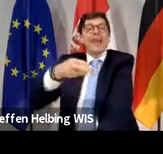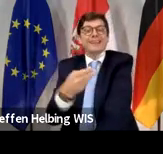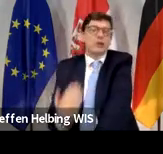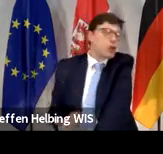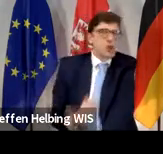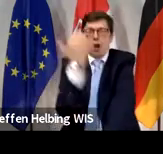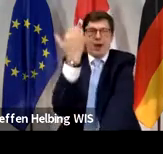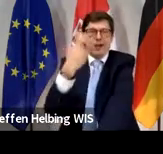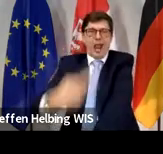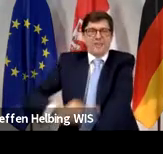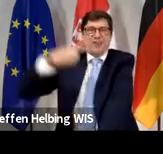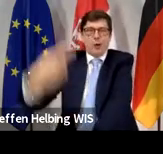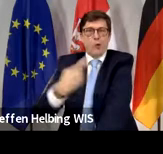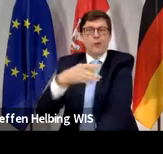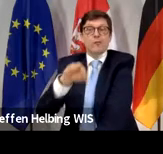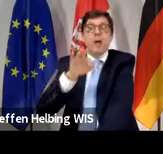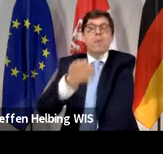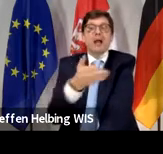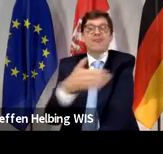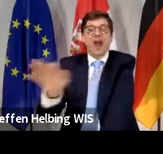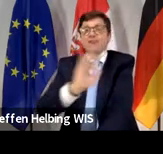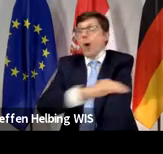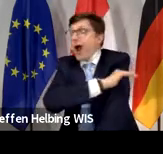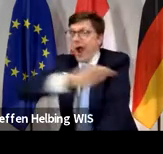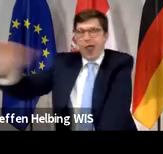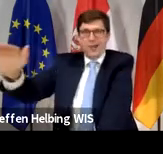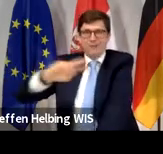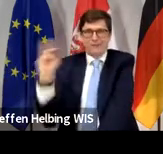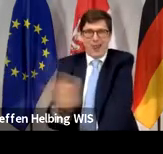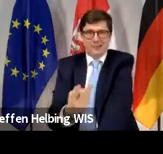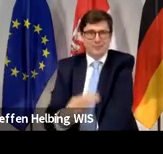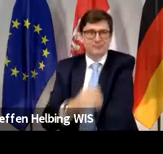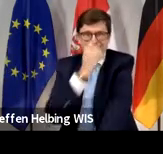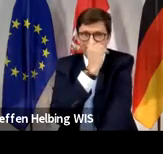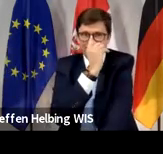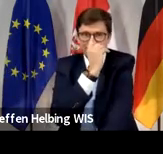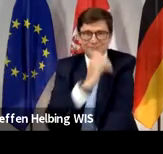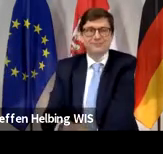a team, and we are creating new technology. We are implementing